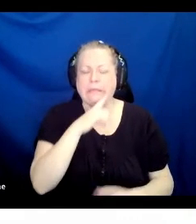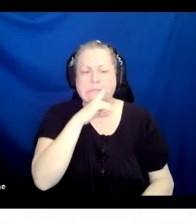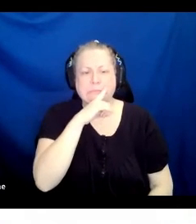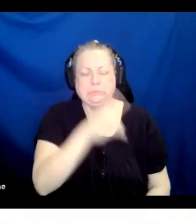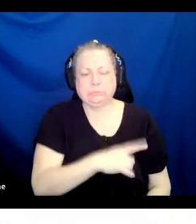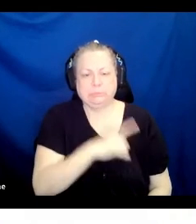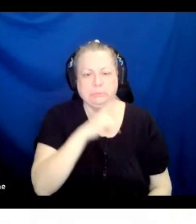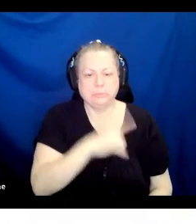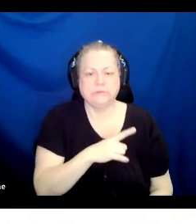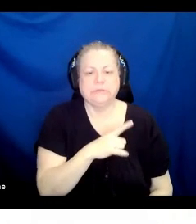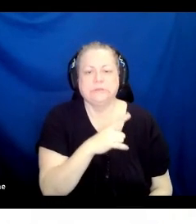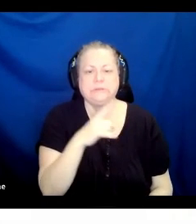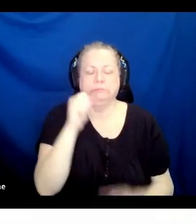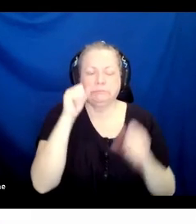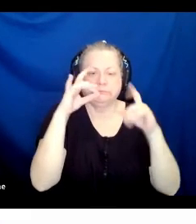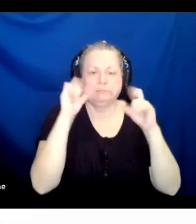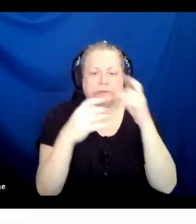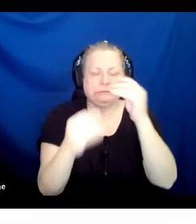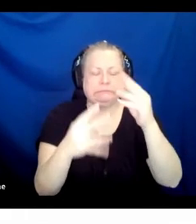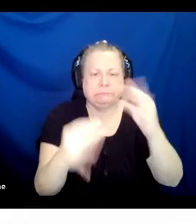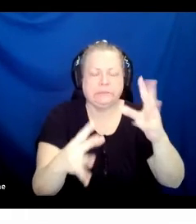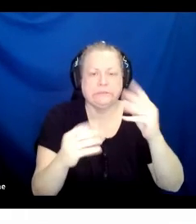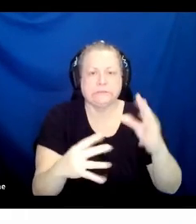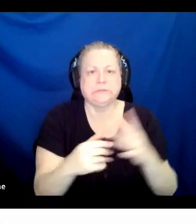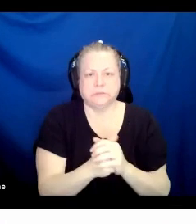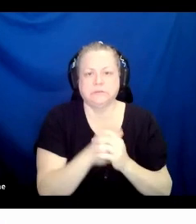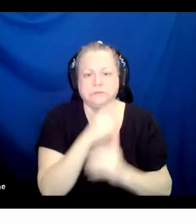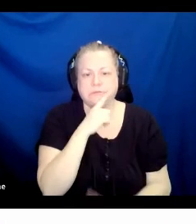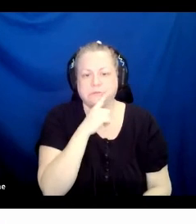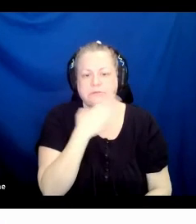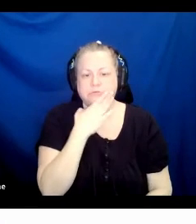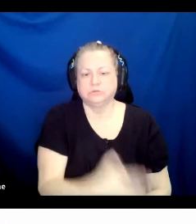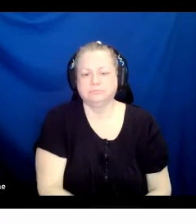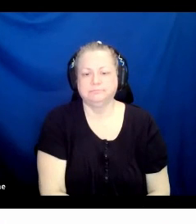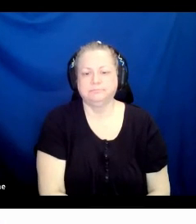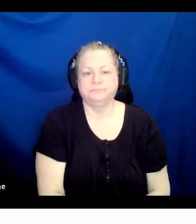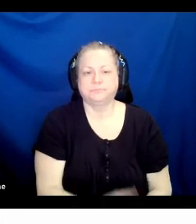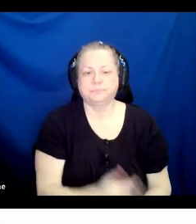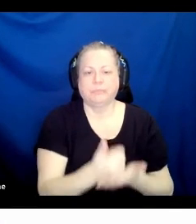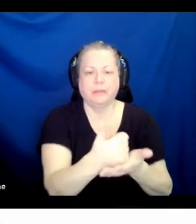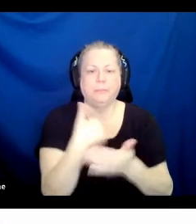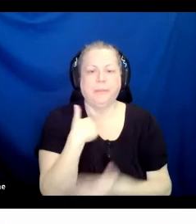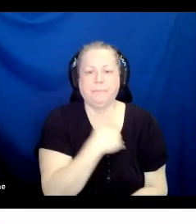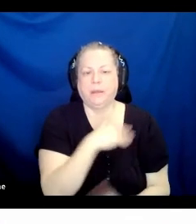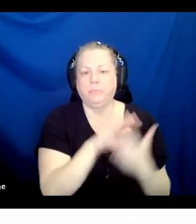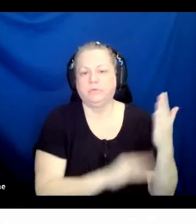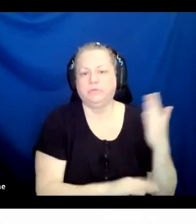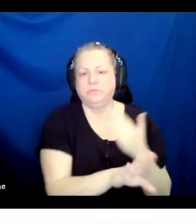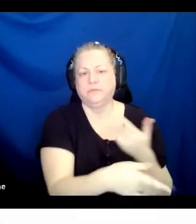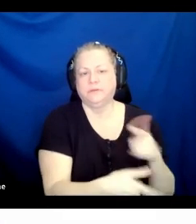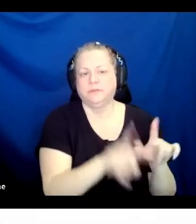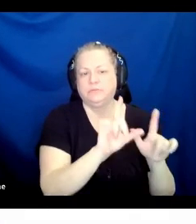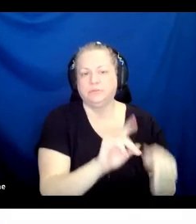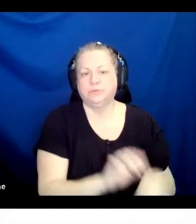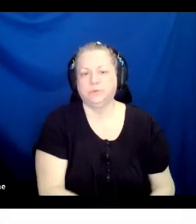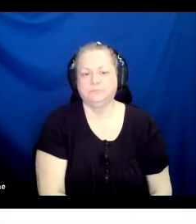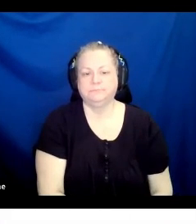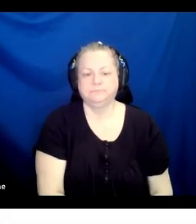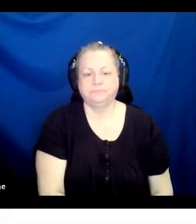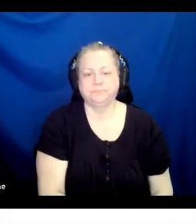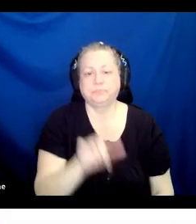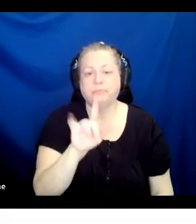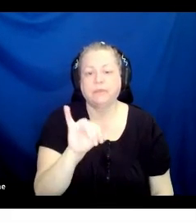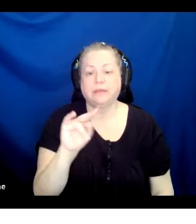really incredible information when you are helping members complete their renewals. The link